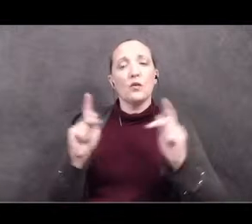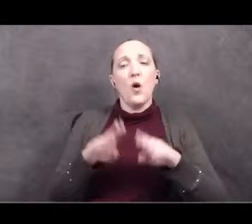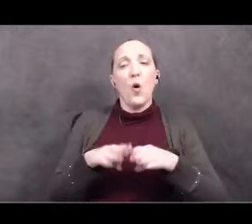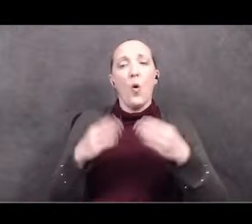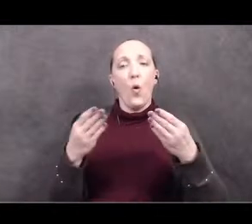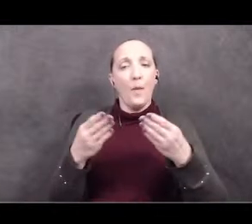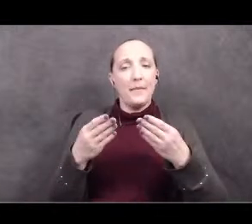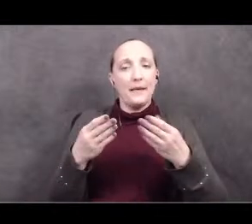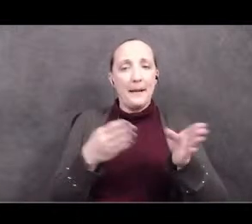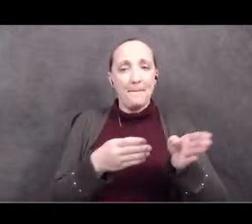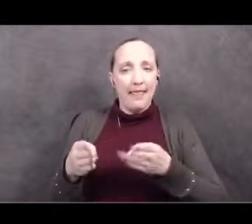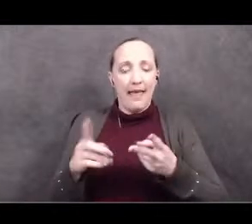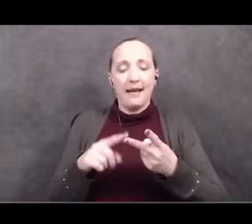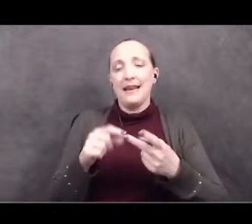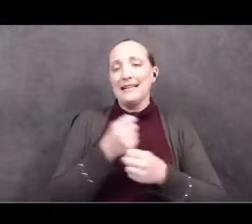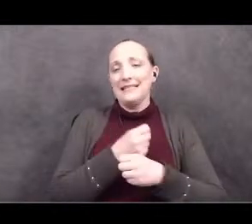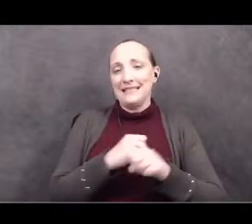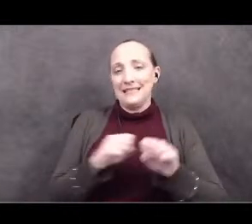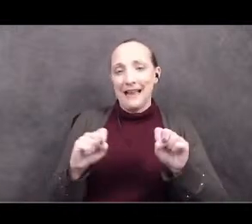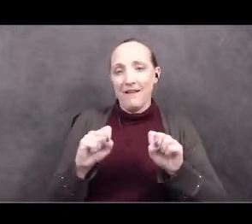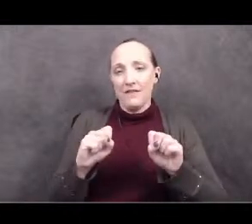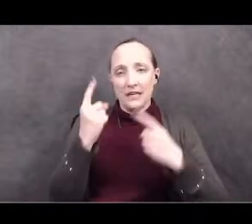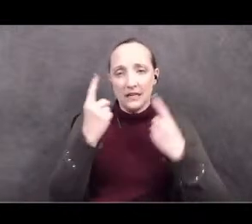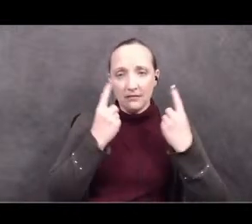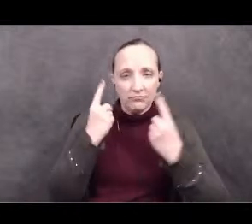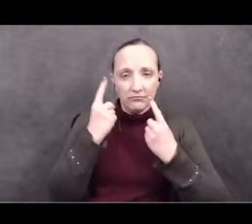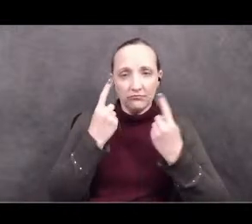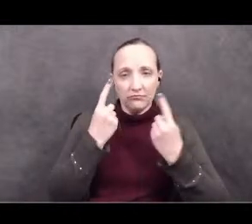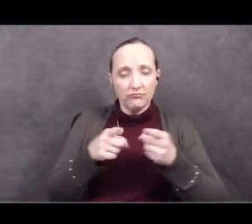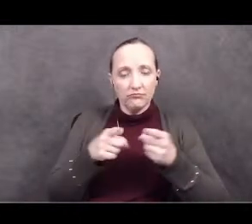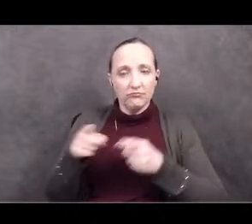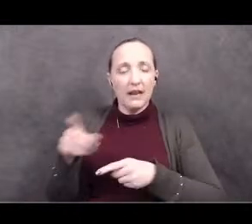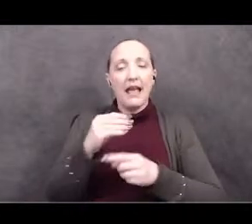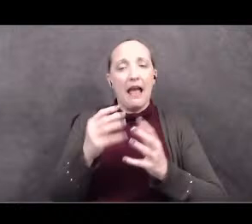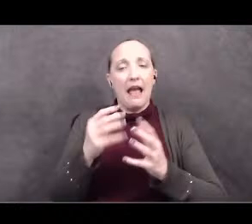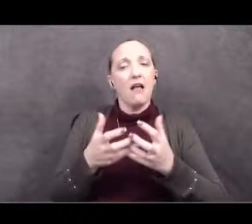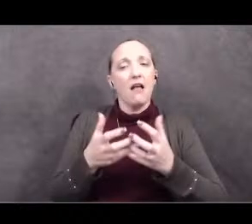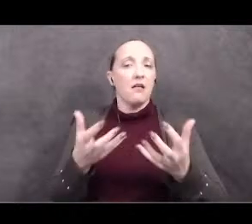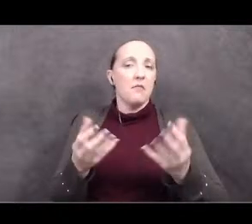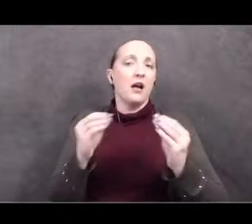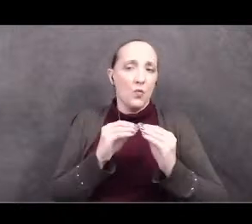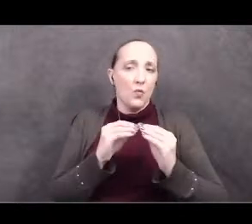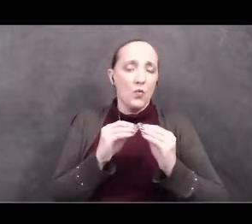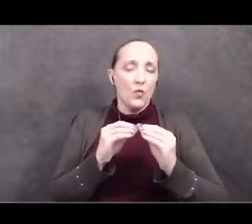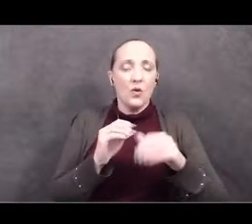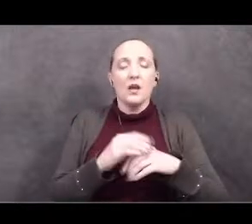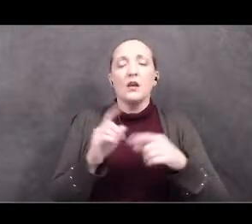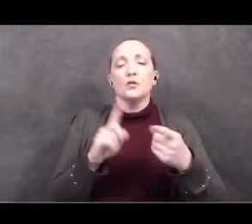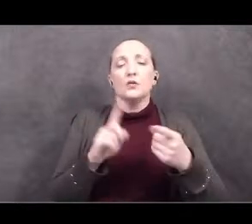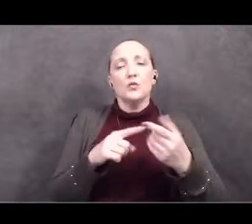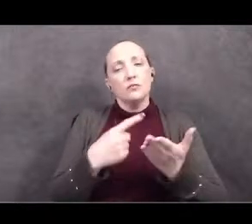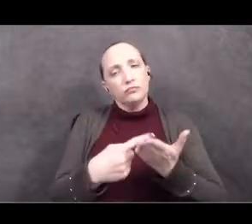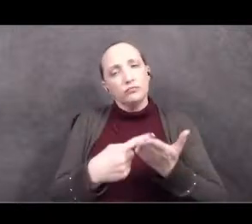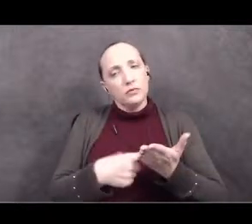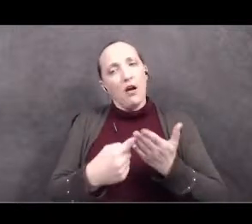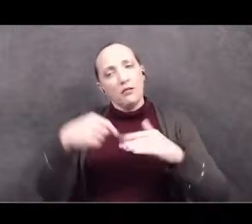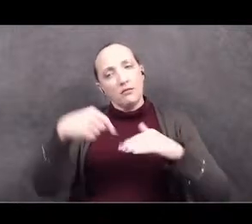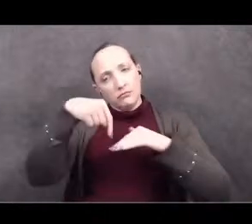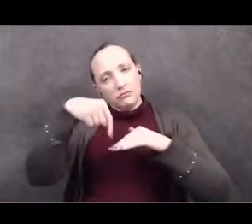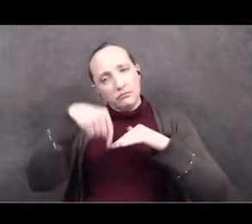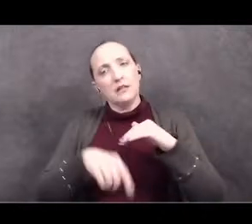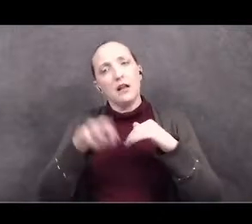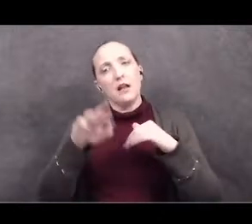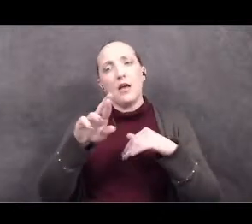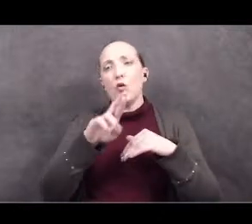the safety measures and and much much more to uh to really address the reopening that all of you are